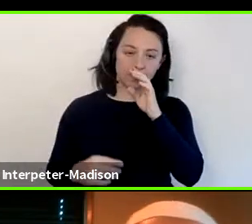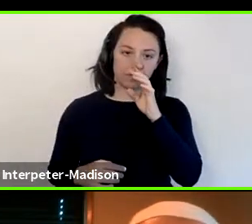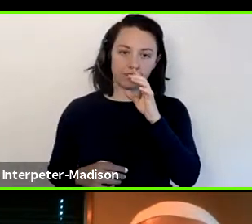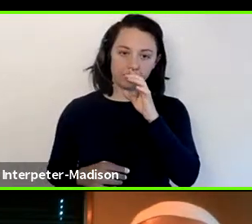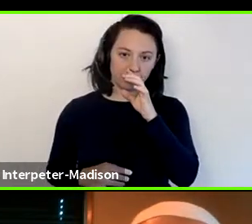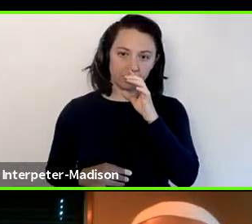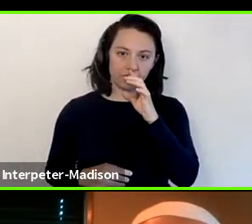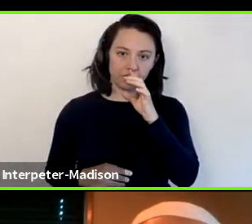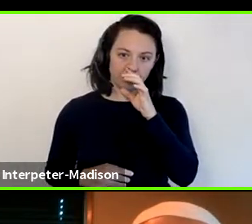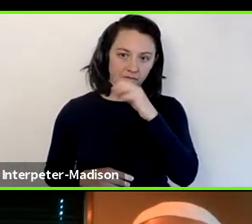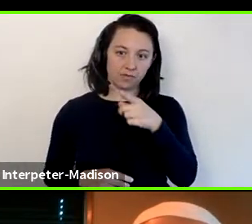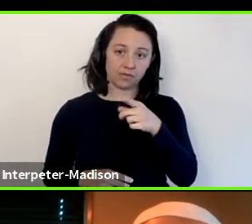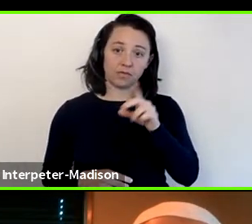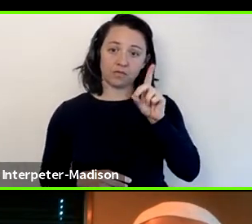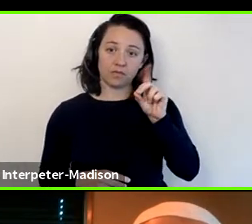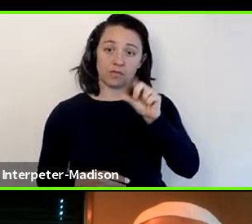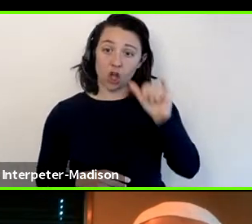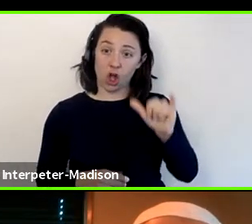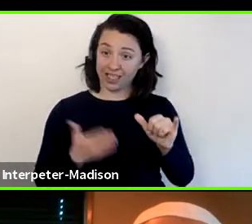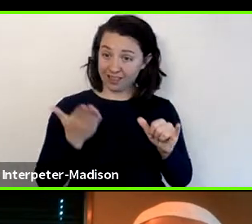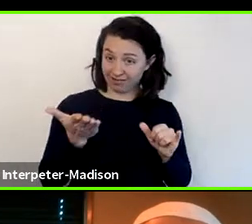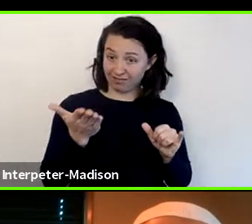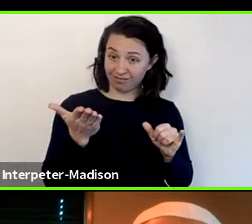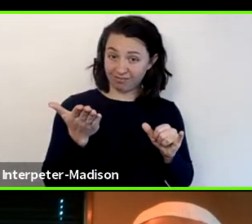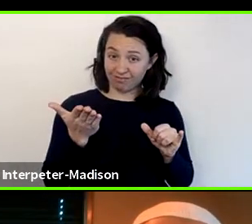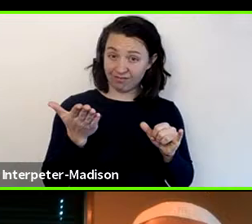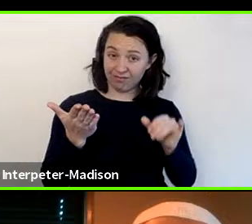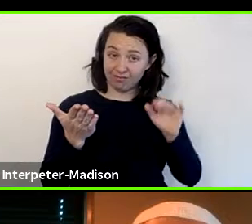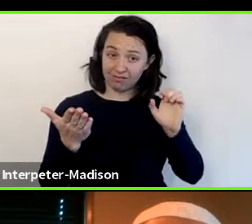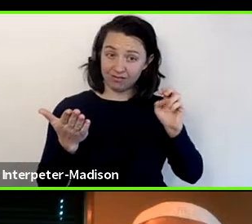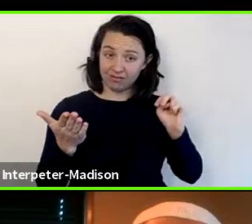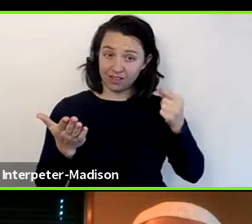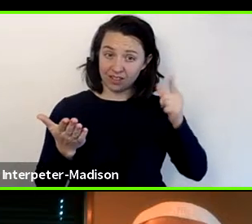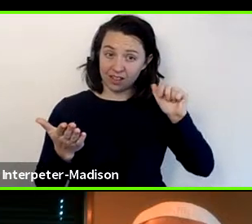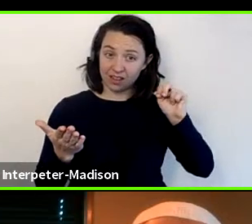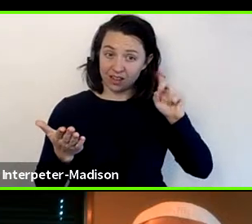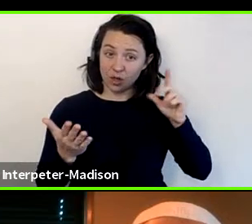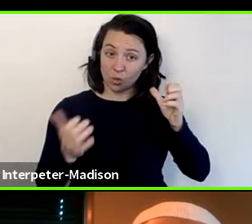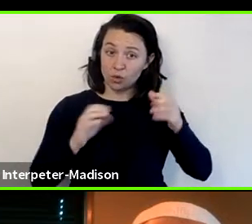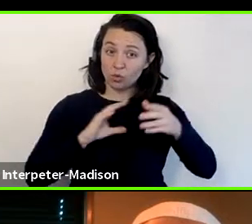England, do you want to weigh in on anything which was just said?